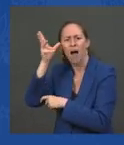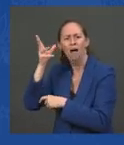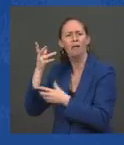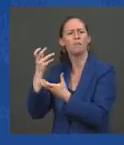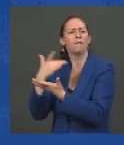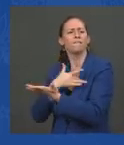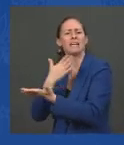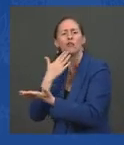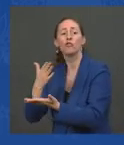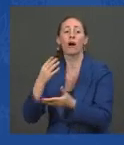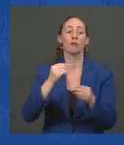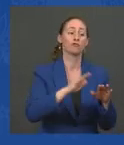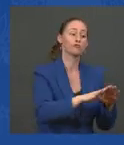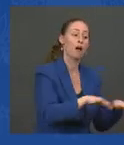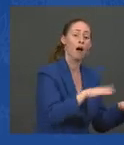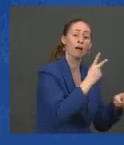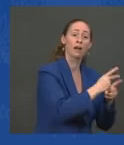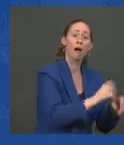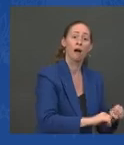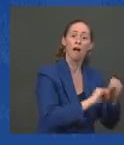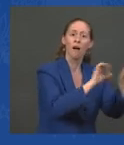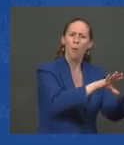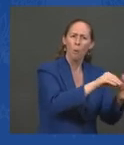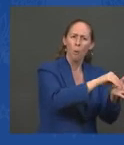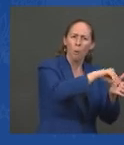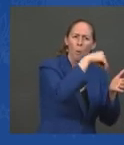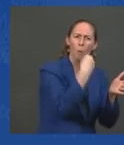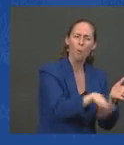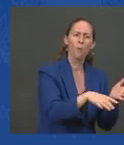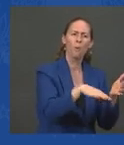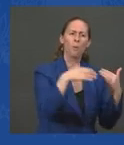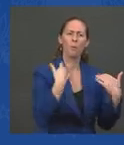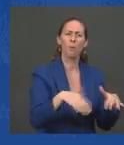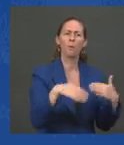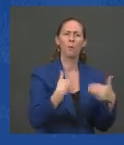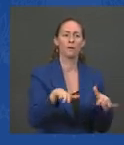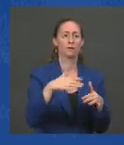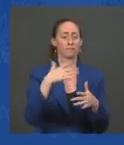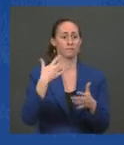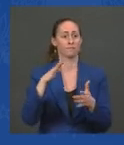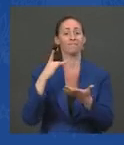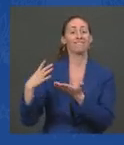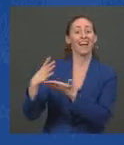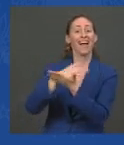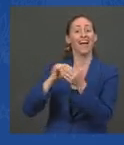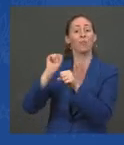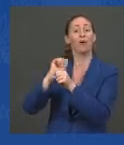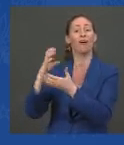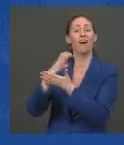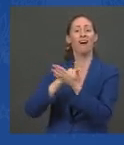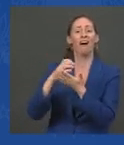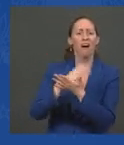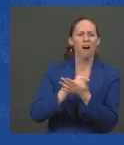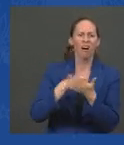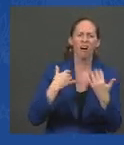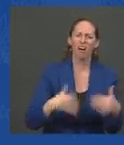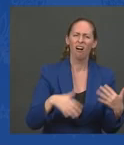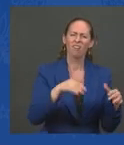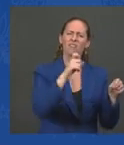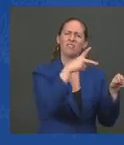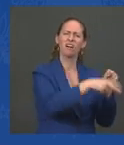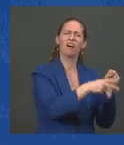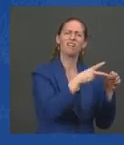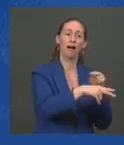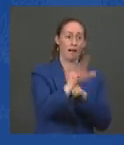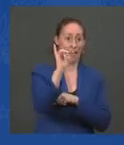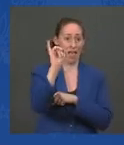care costs for most families are cut at least in half. No working family, if we get what you